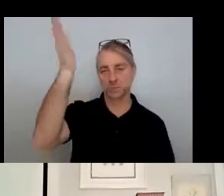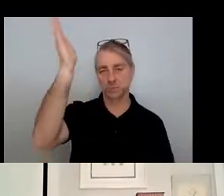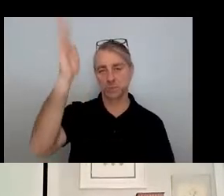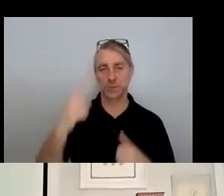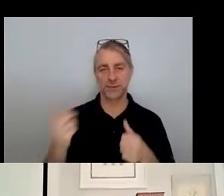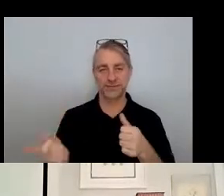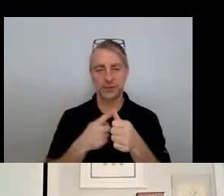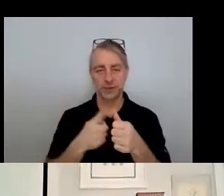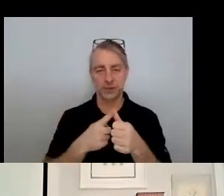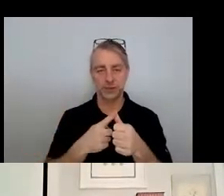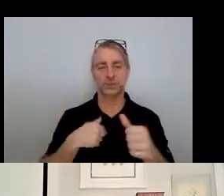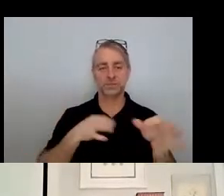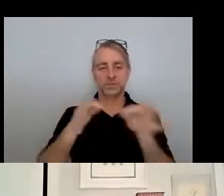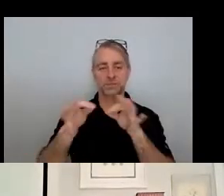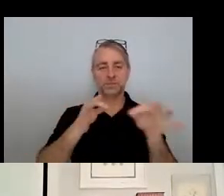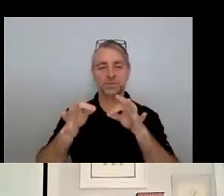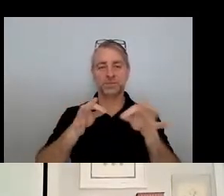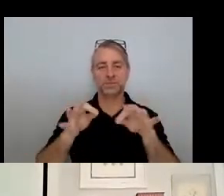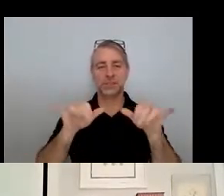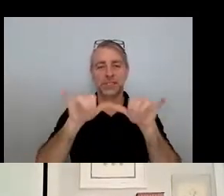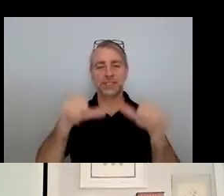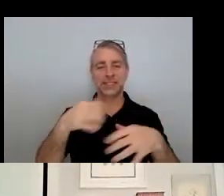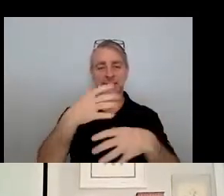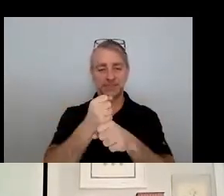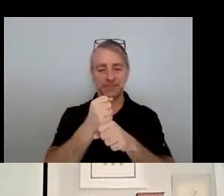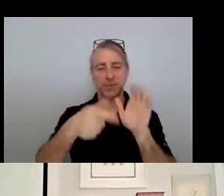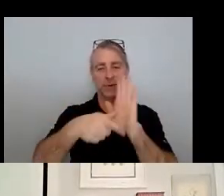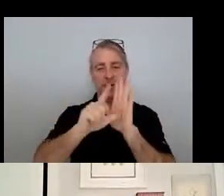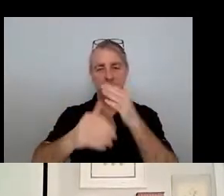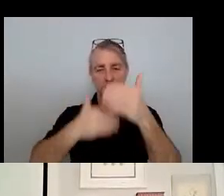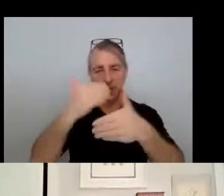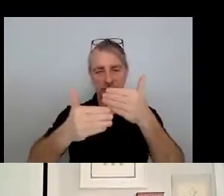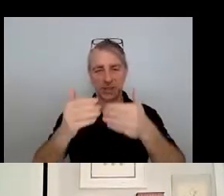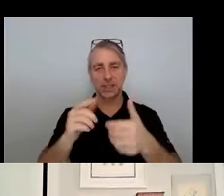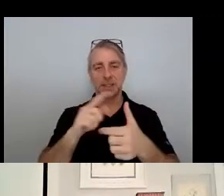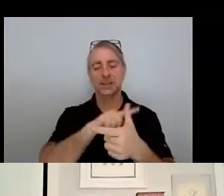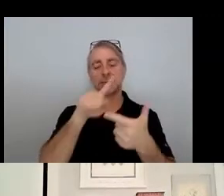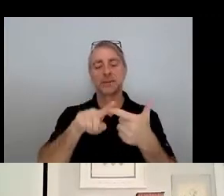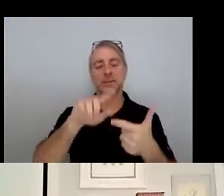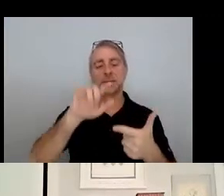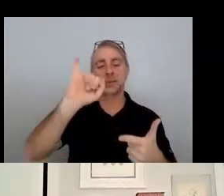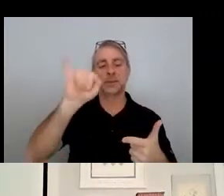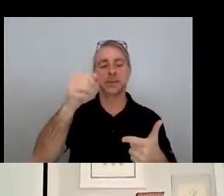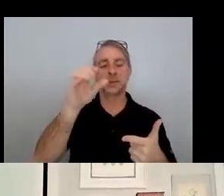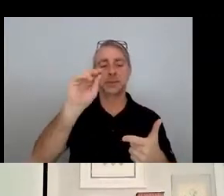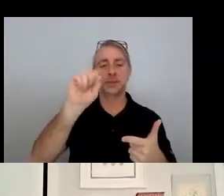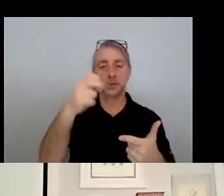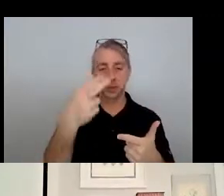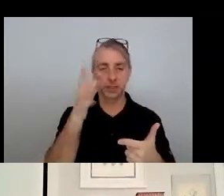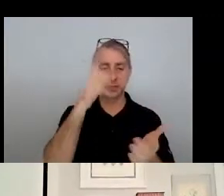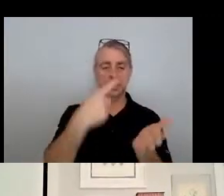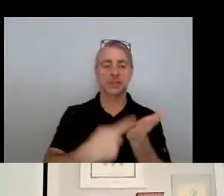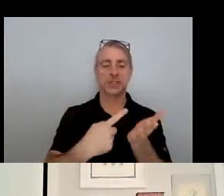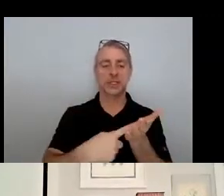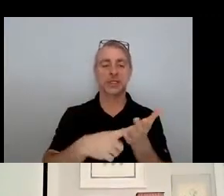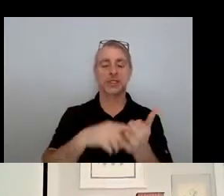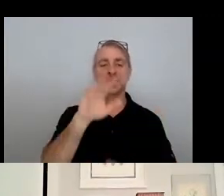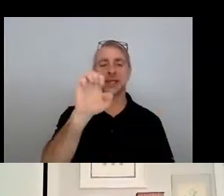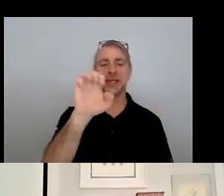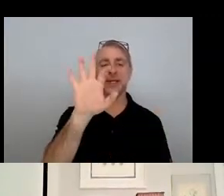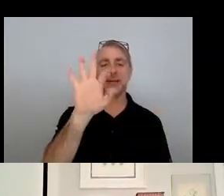of the systematic review process. Josh will then take over and talk about effect sizes, and then Ryan will talk